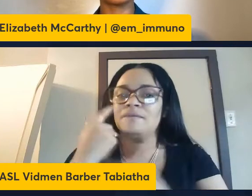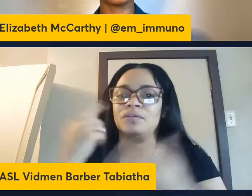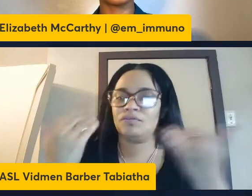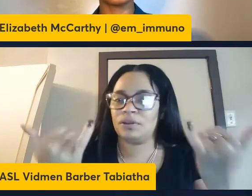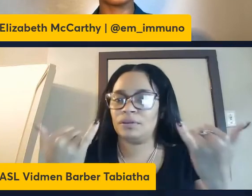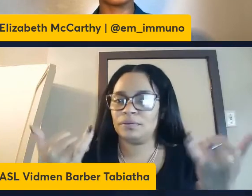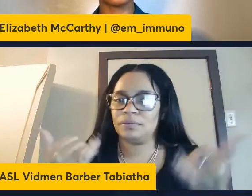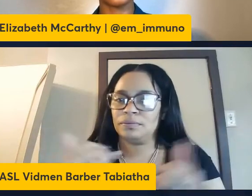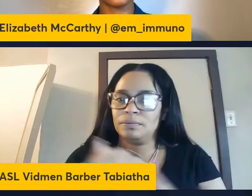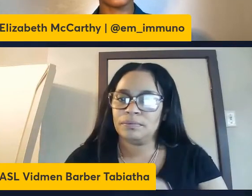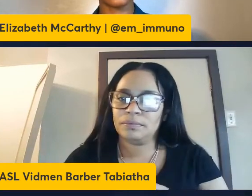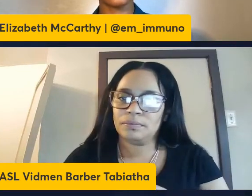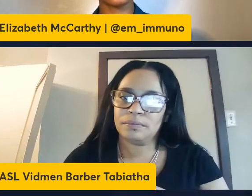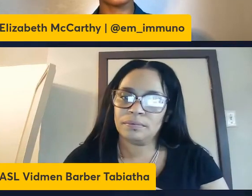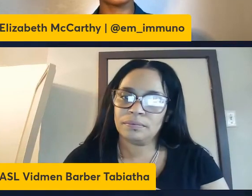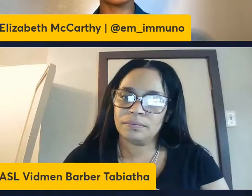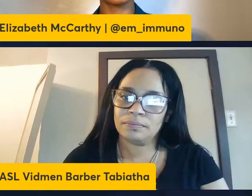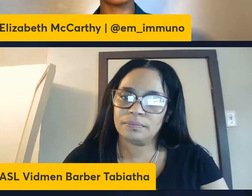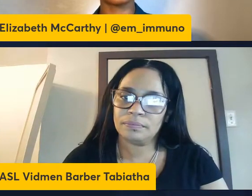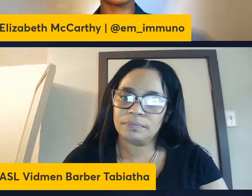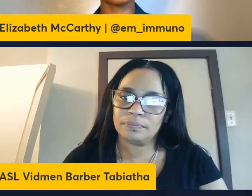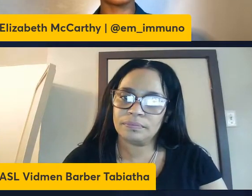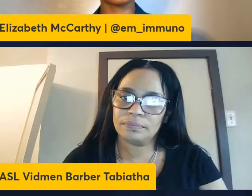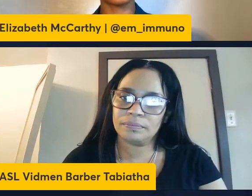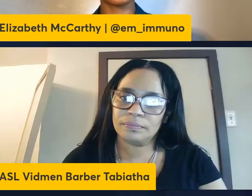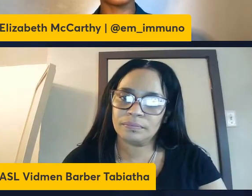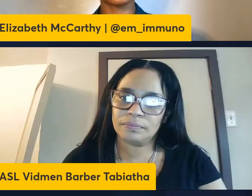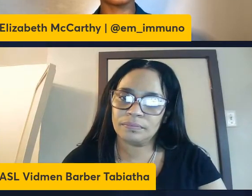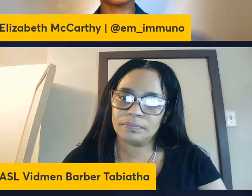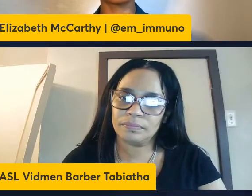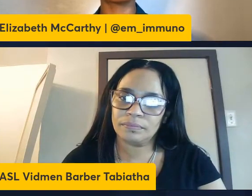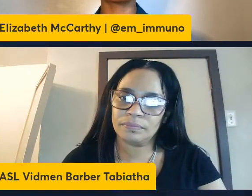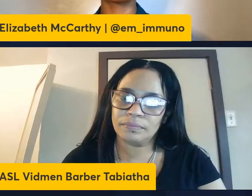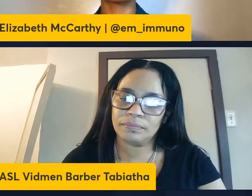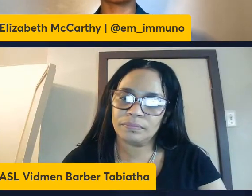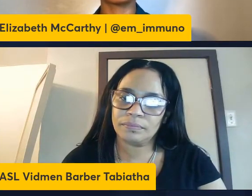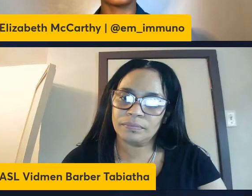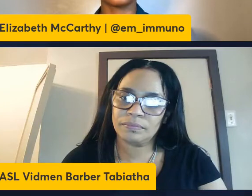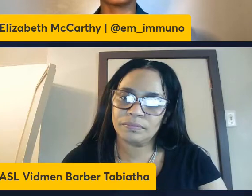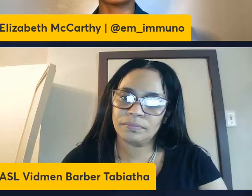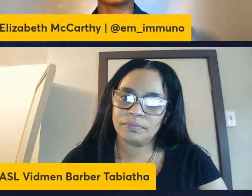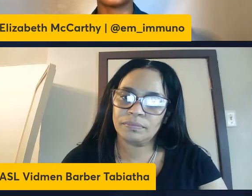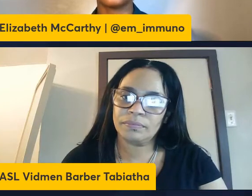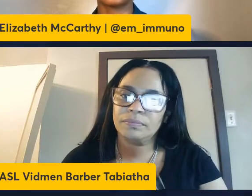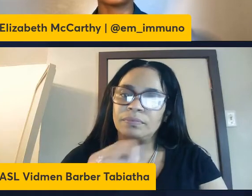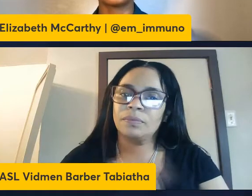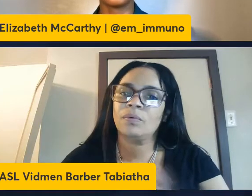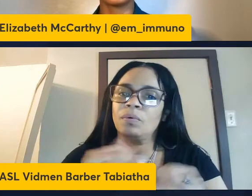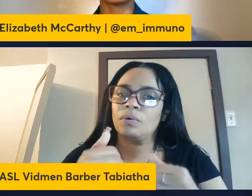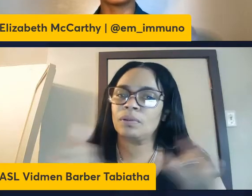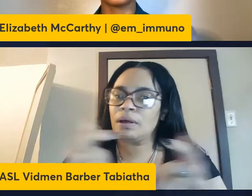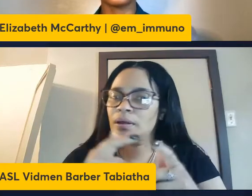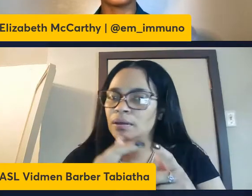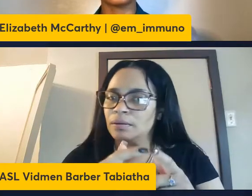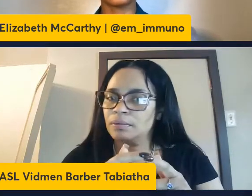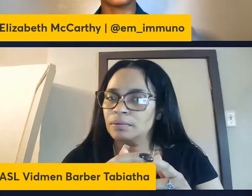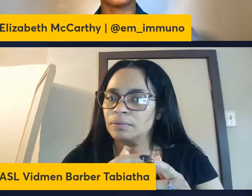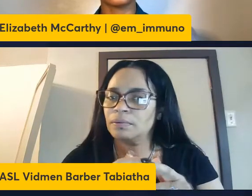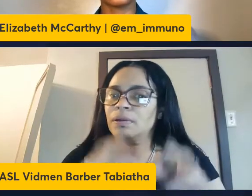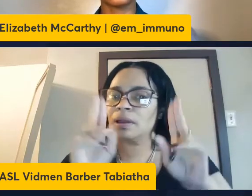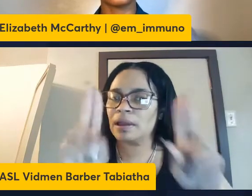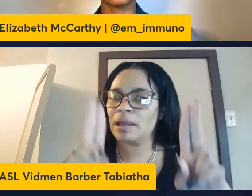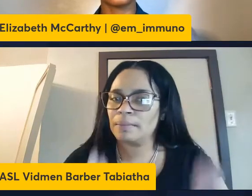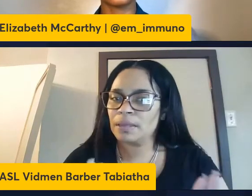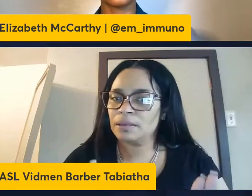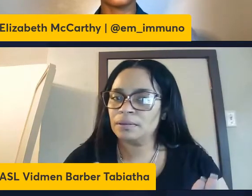So for R, that's what I would sort of say about R with the R language application versus